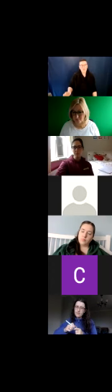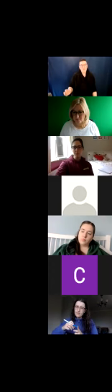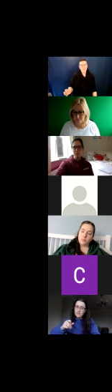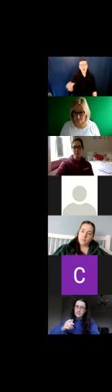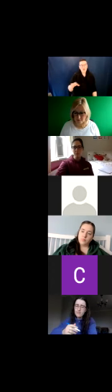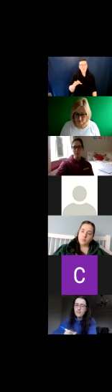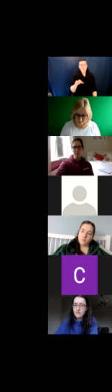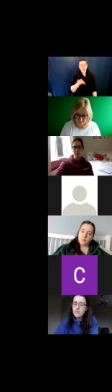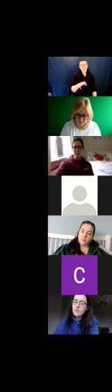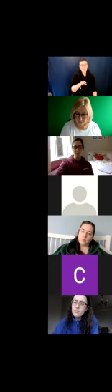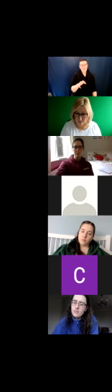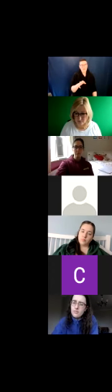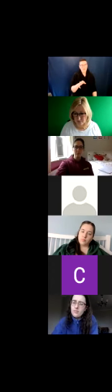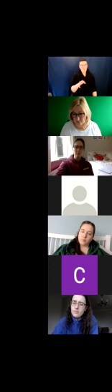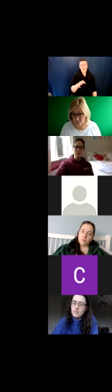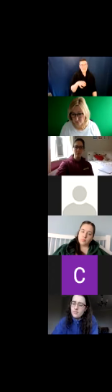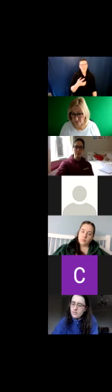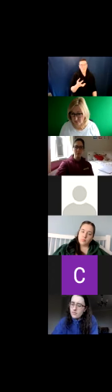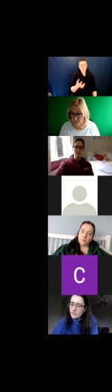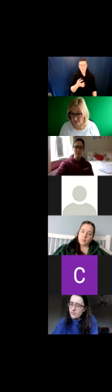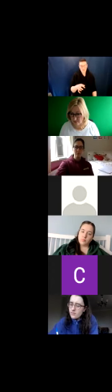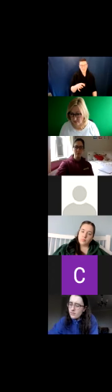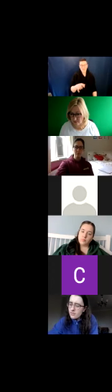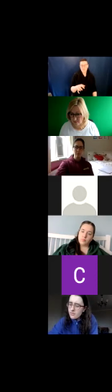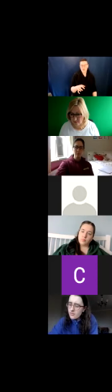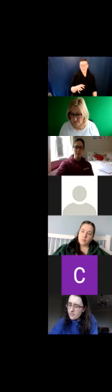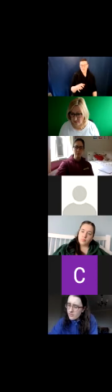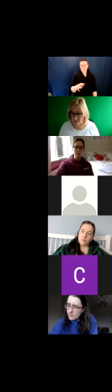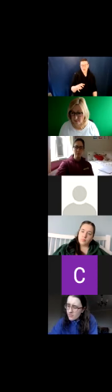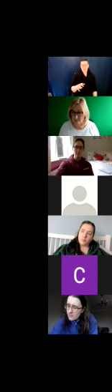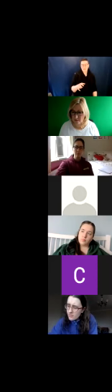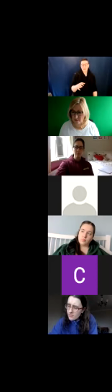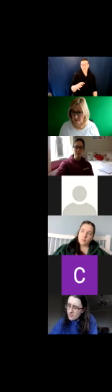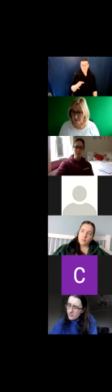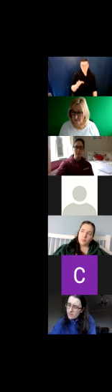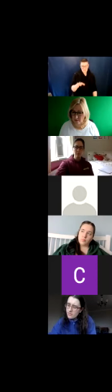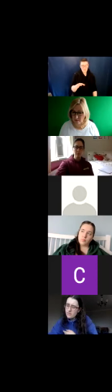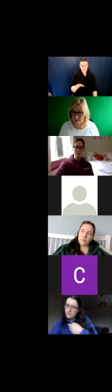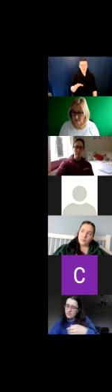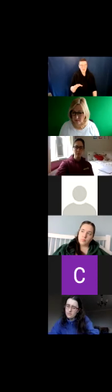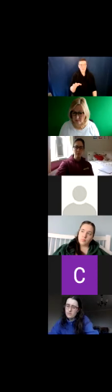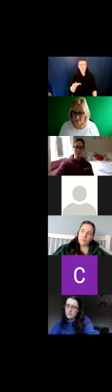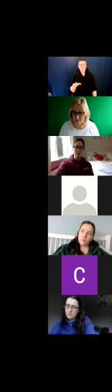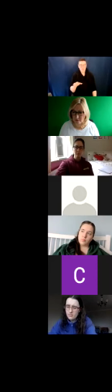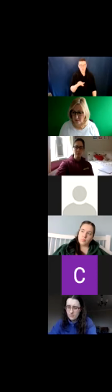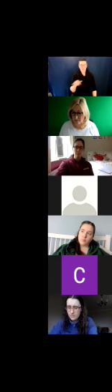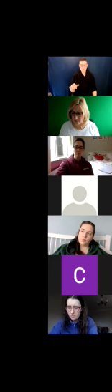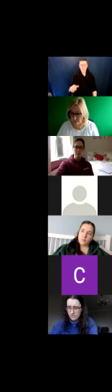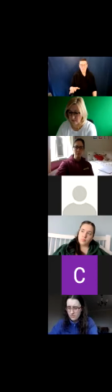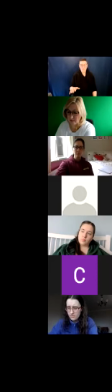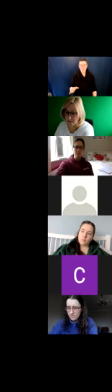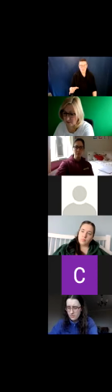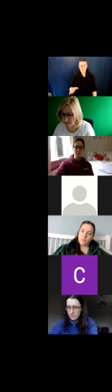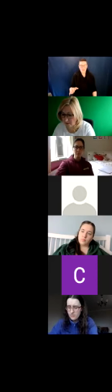sort of concrete concepts end up being the foundation for these metaphors specifically because they're such